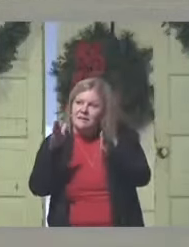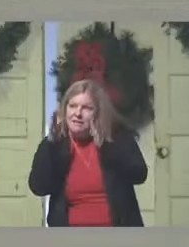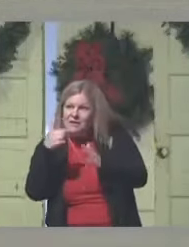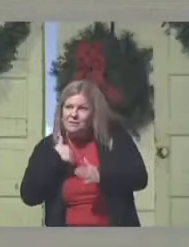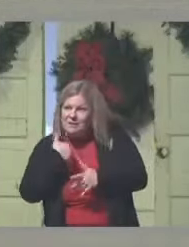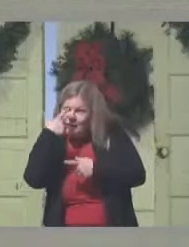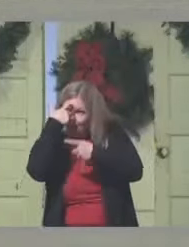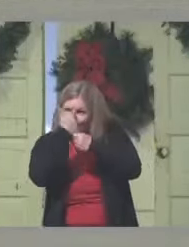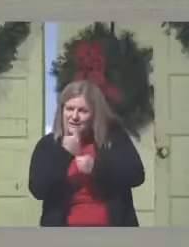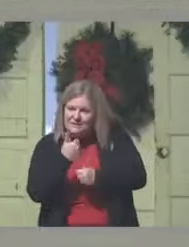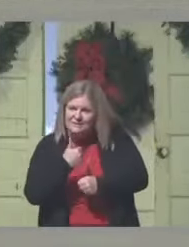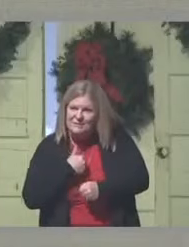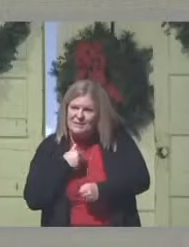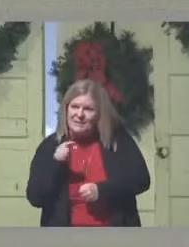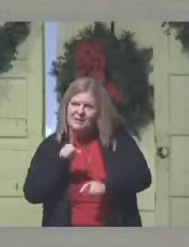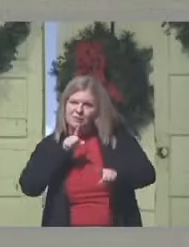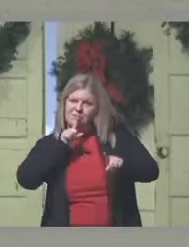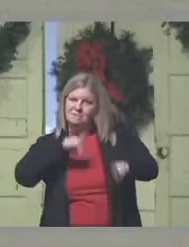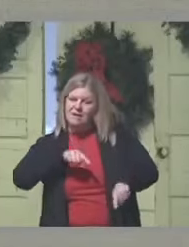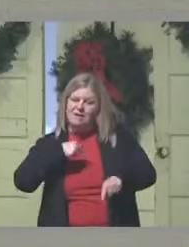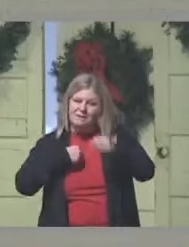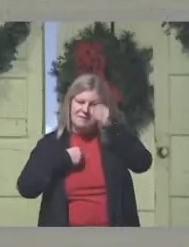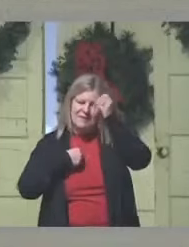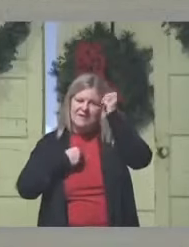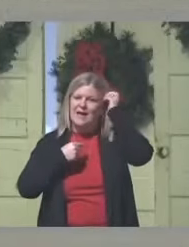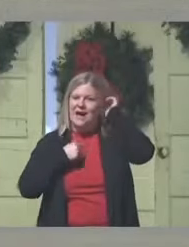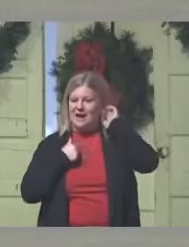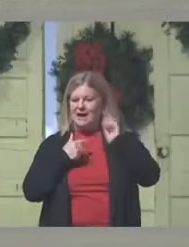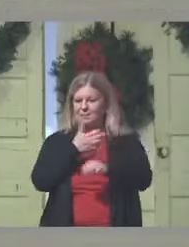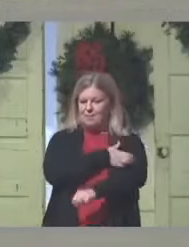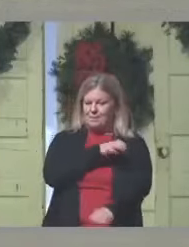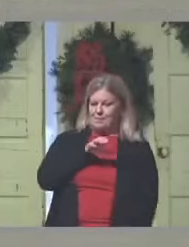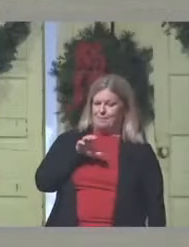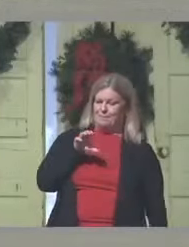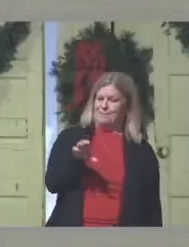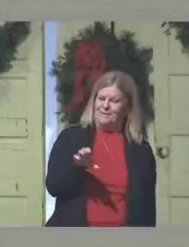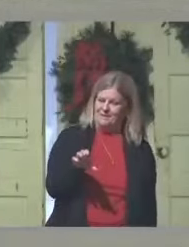John trusted me, John responded to me, and I empowered